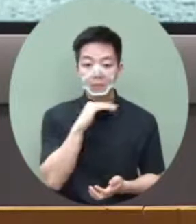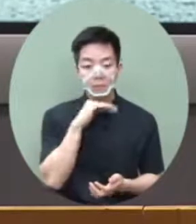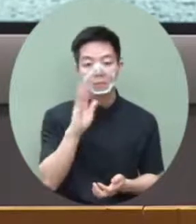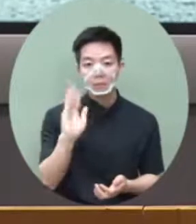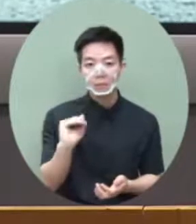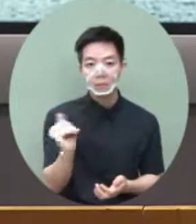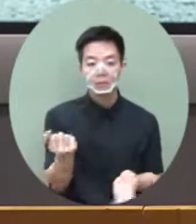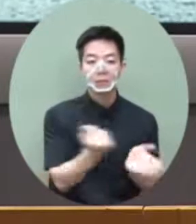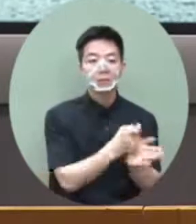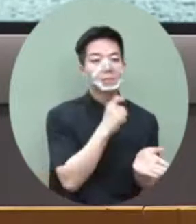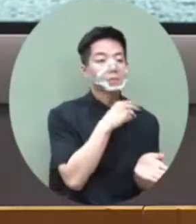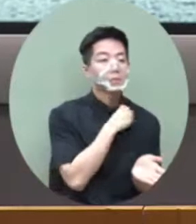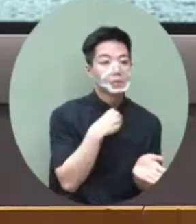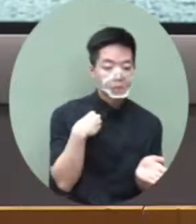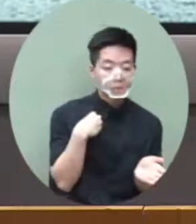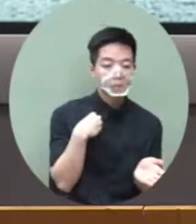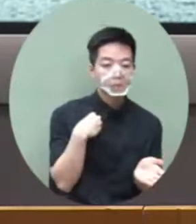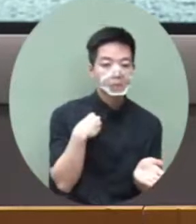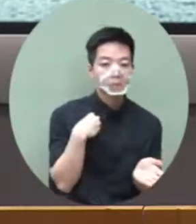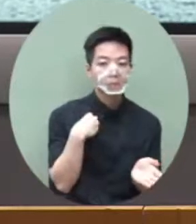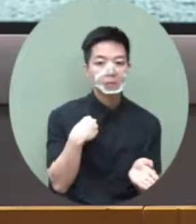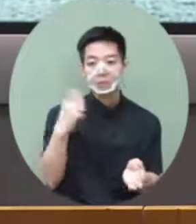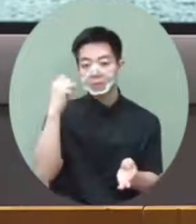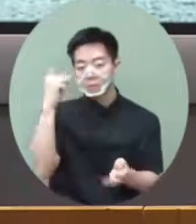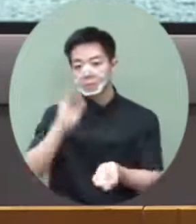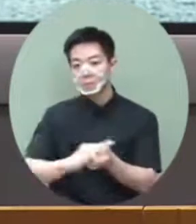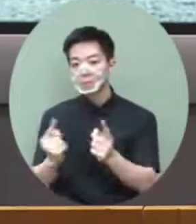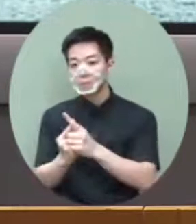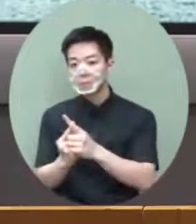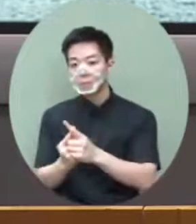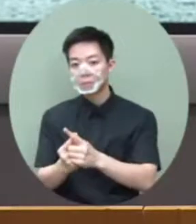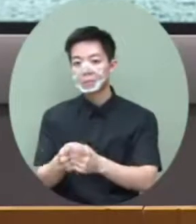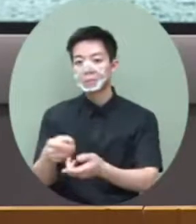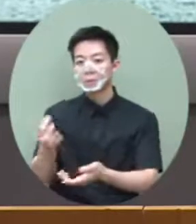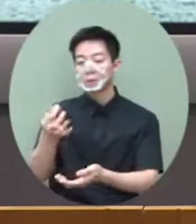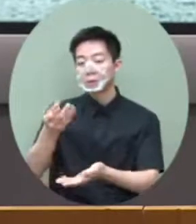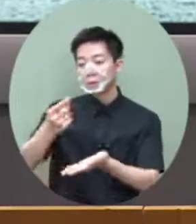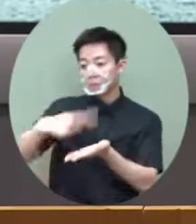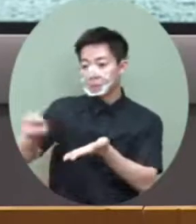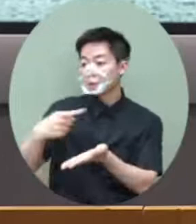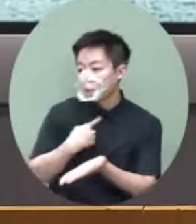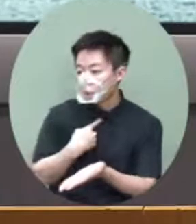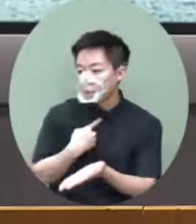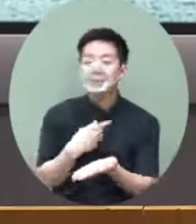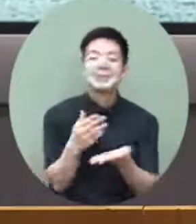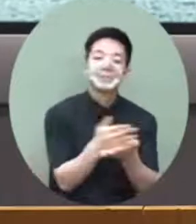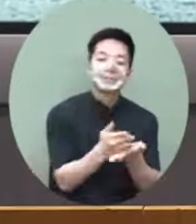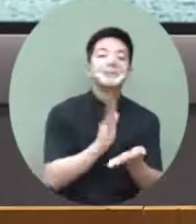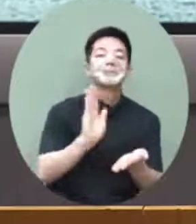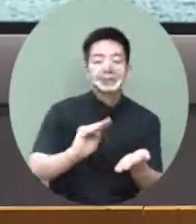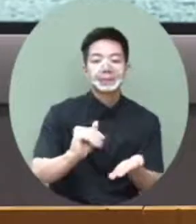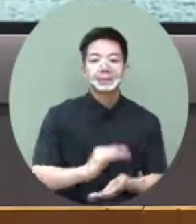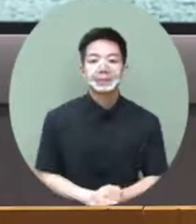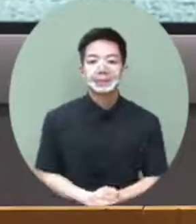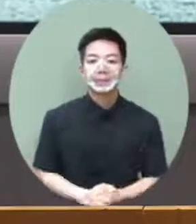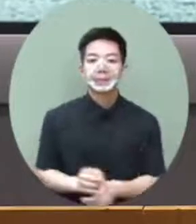a registered pharmaceutical product. However, registered medical